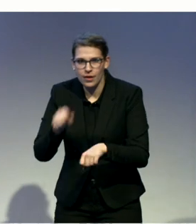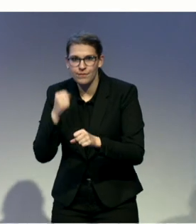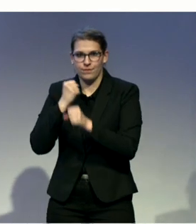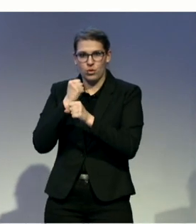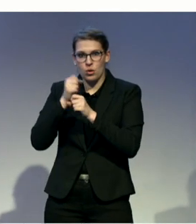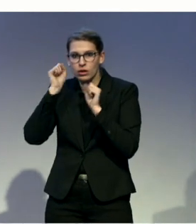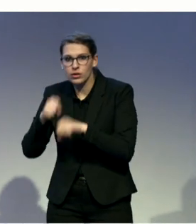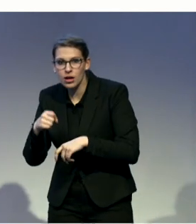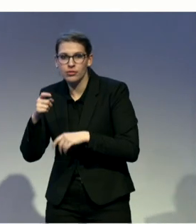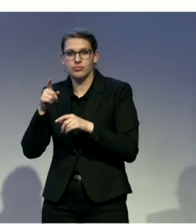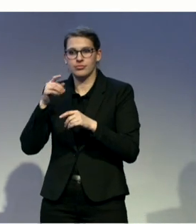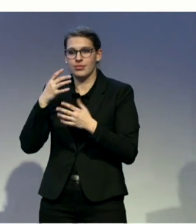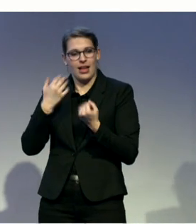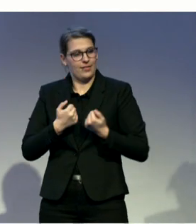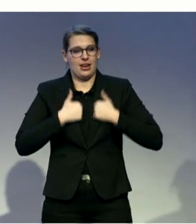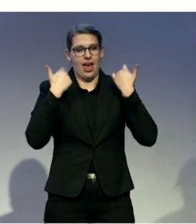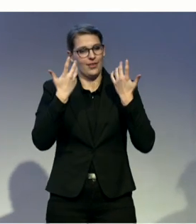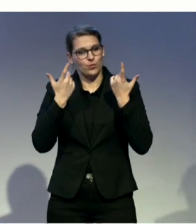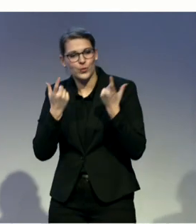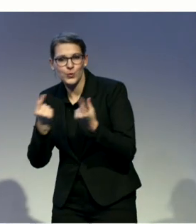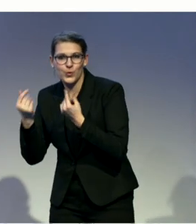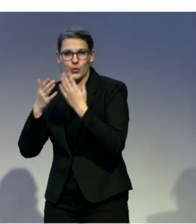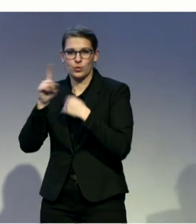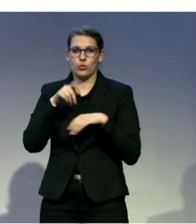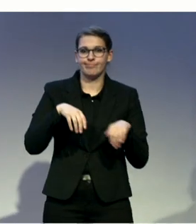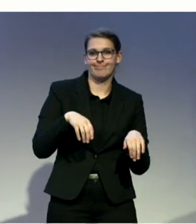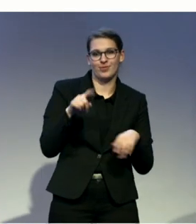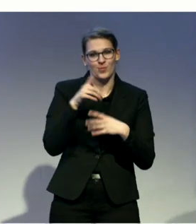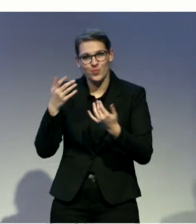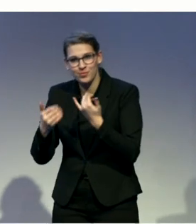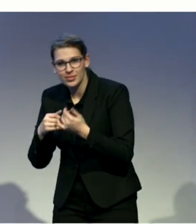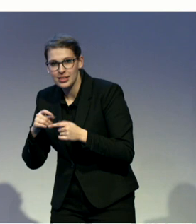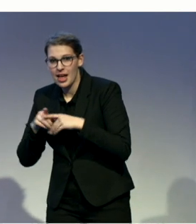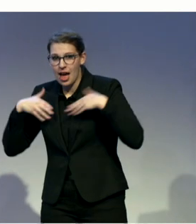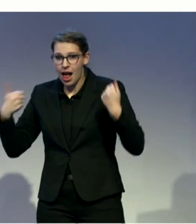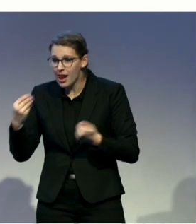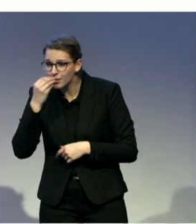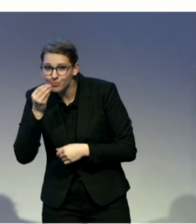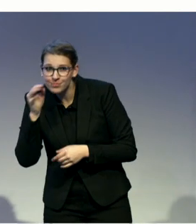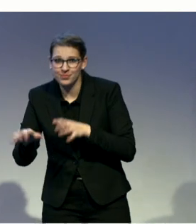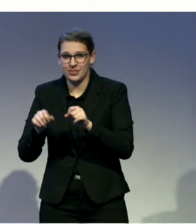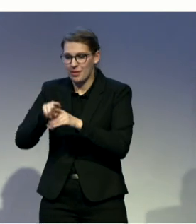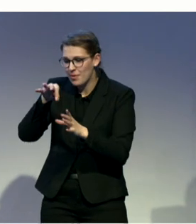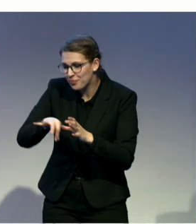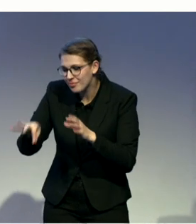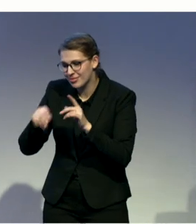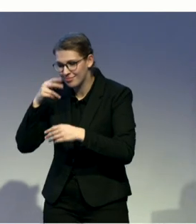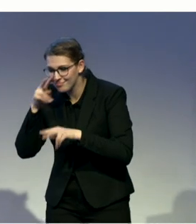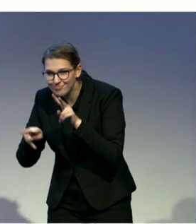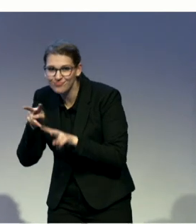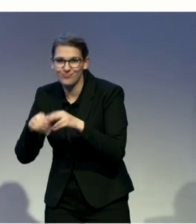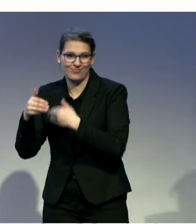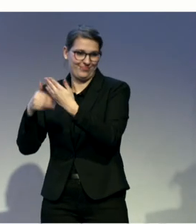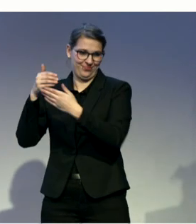to have healthy food for the people. We are concerned about the staff. We provide training as a way to